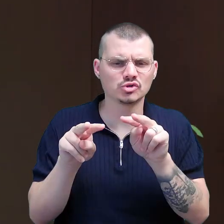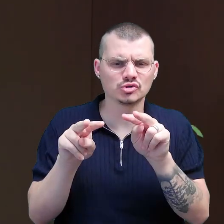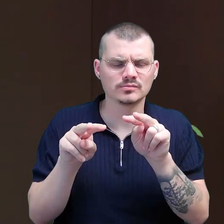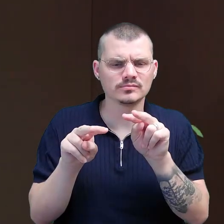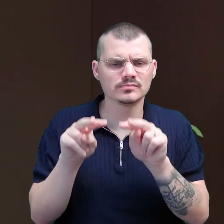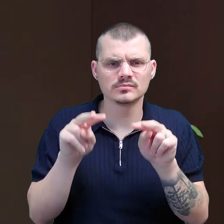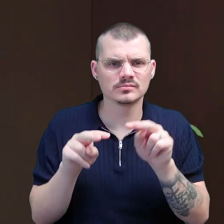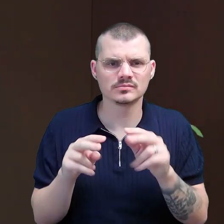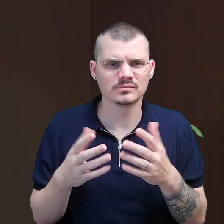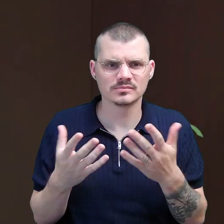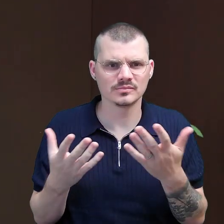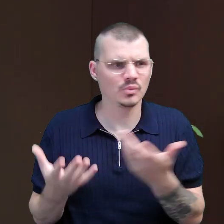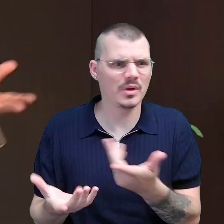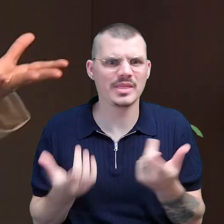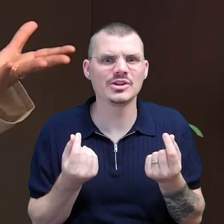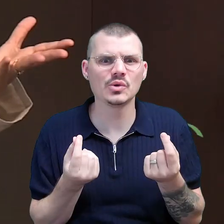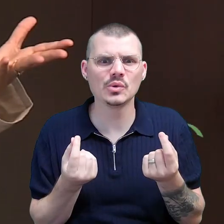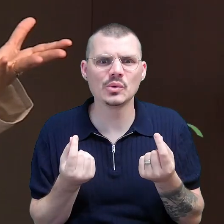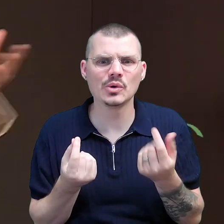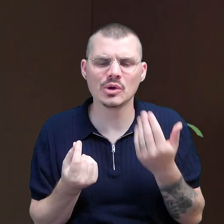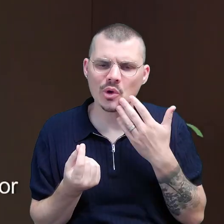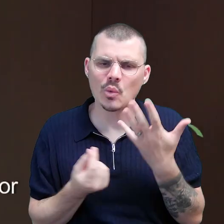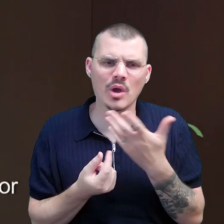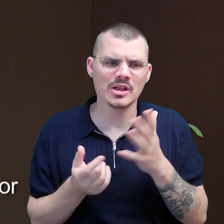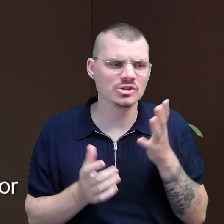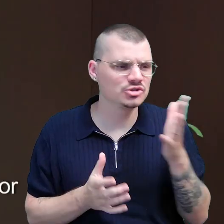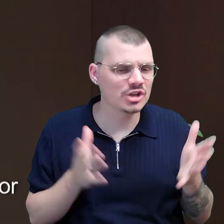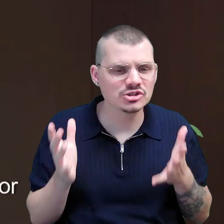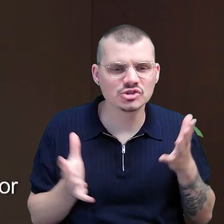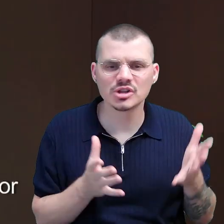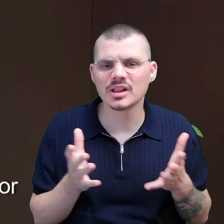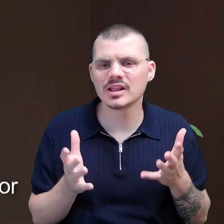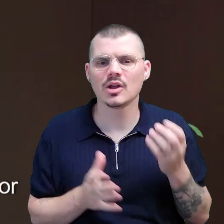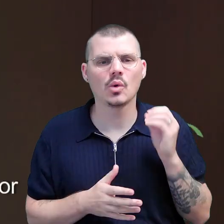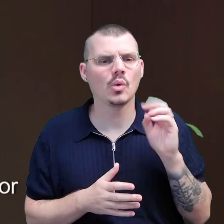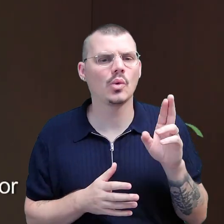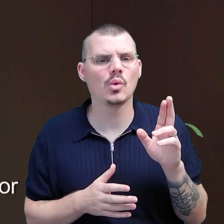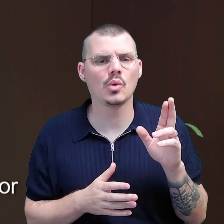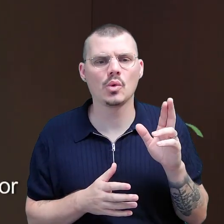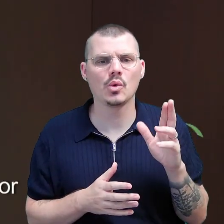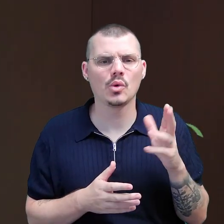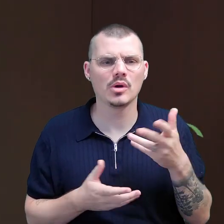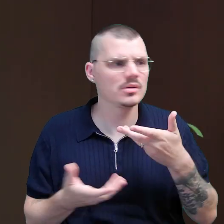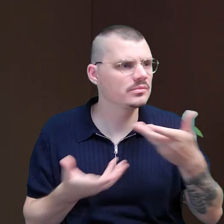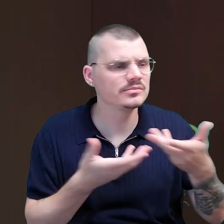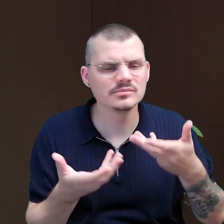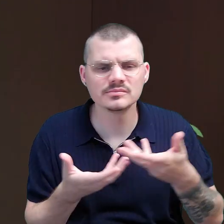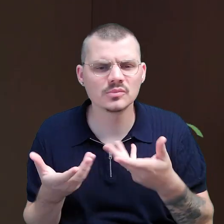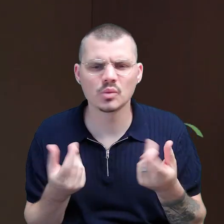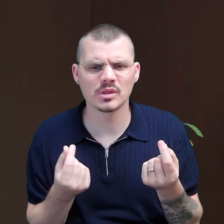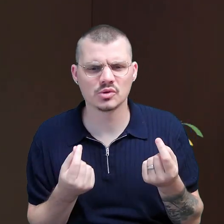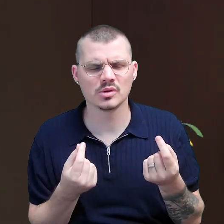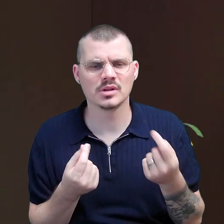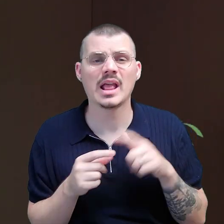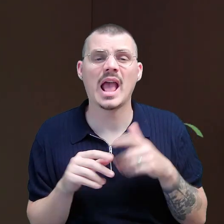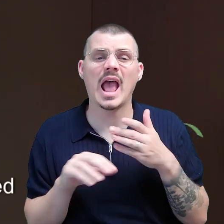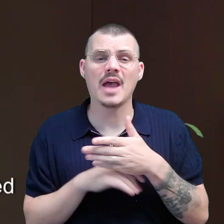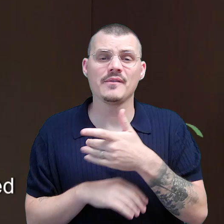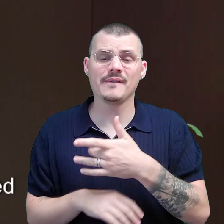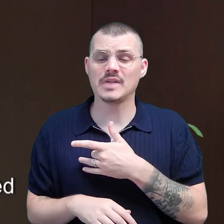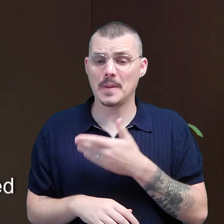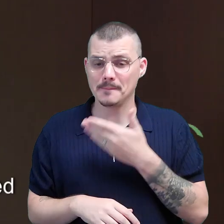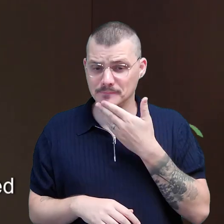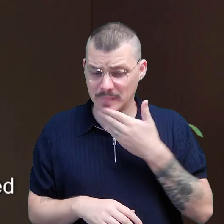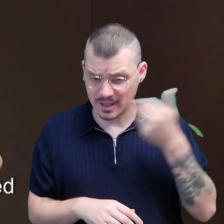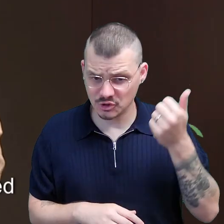we just watched them. What'd you do? What did they do gesturally or interactively? And